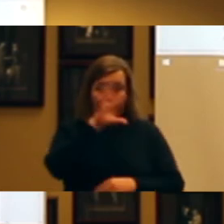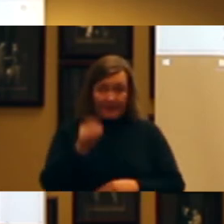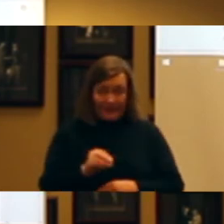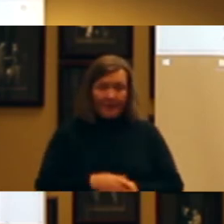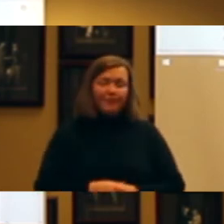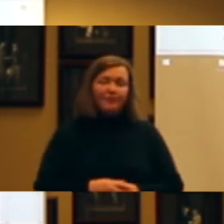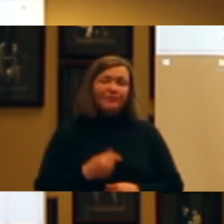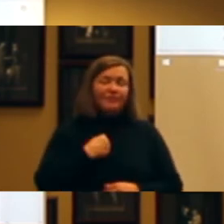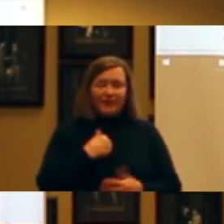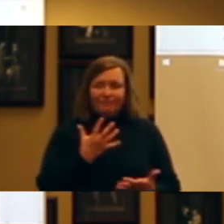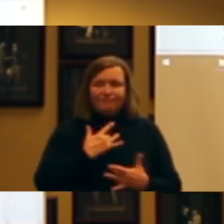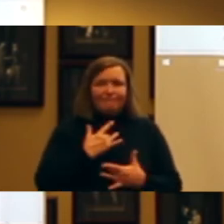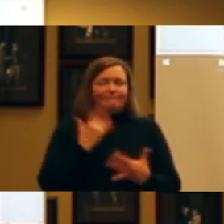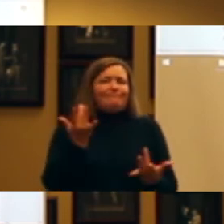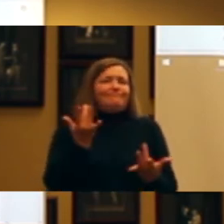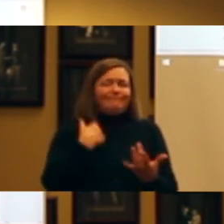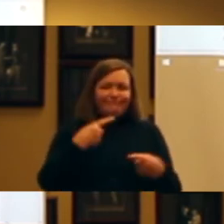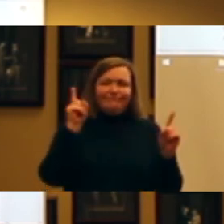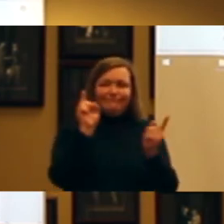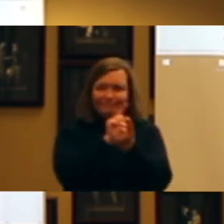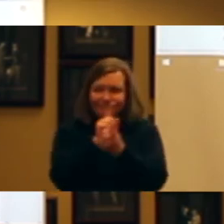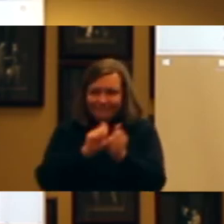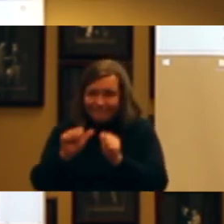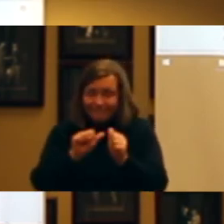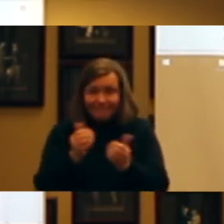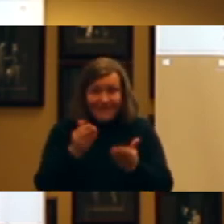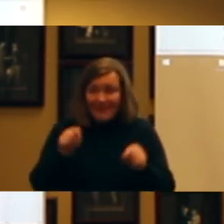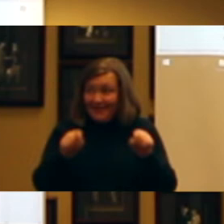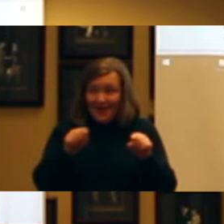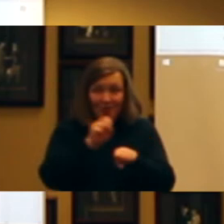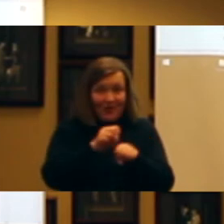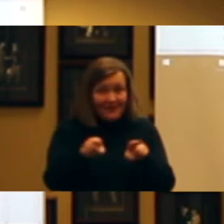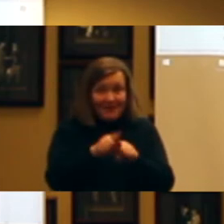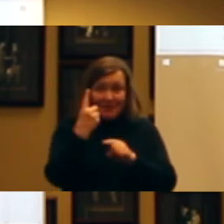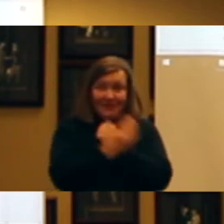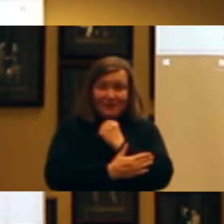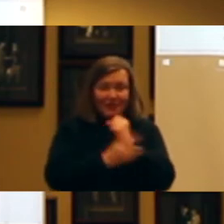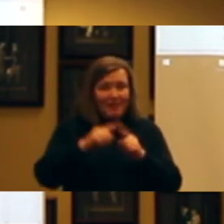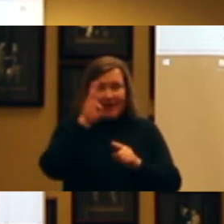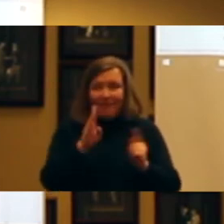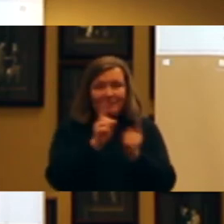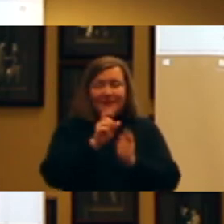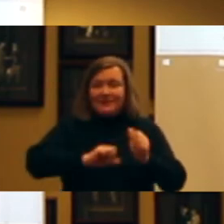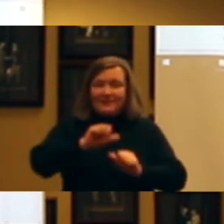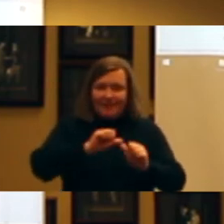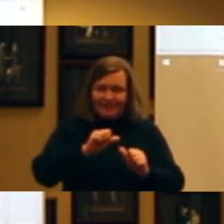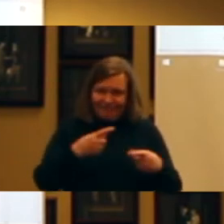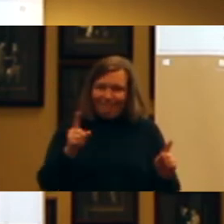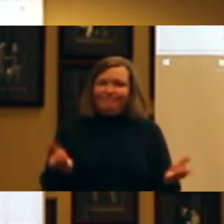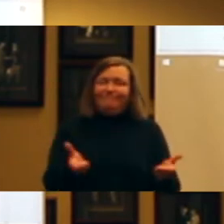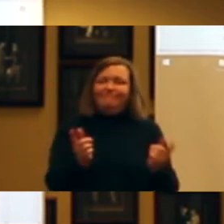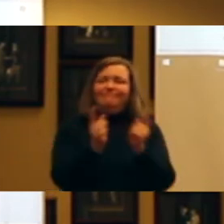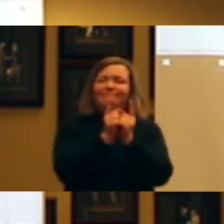we found lots of joy in meeting people who've never met each other but work in the same country. So we're